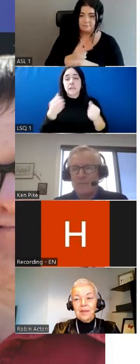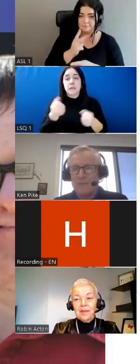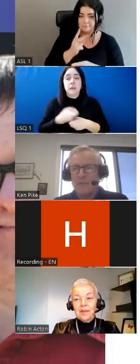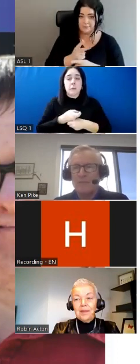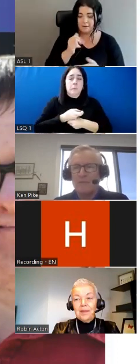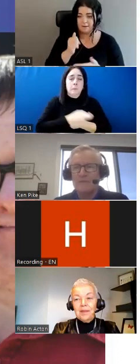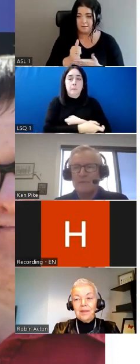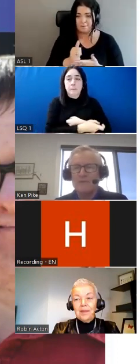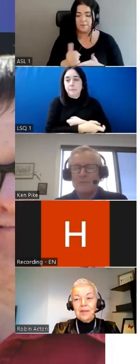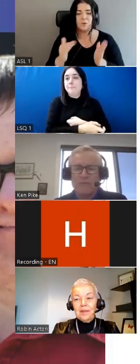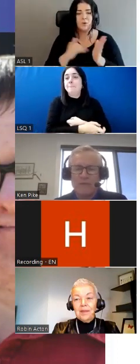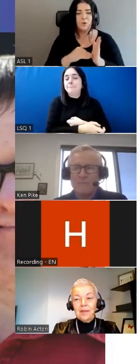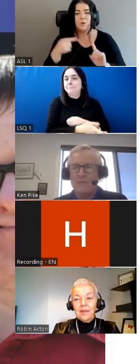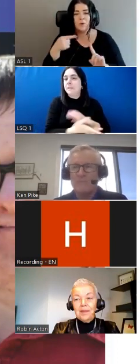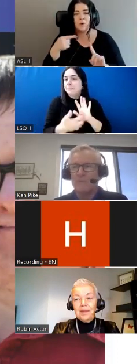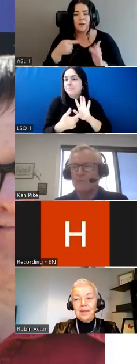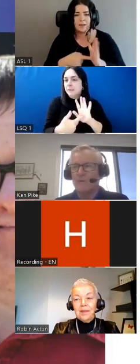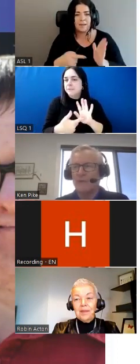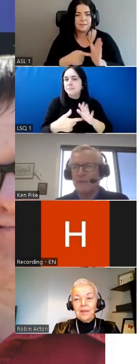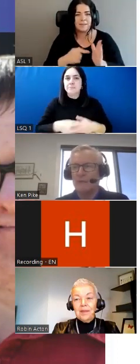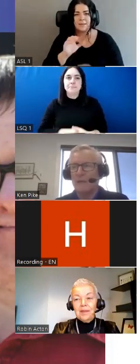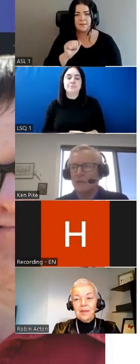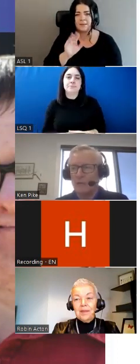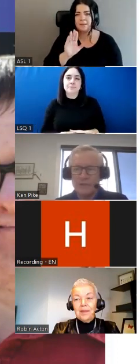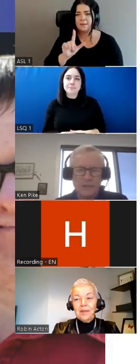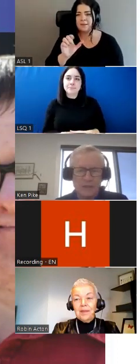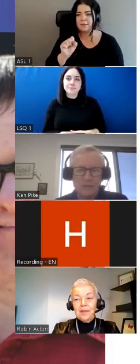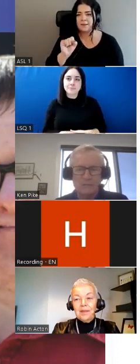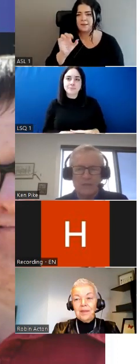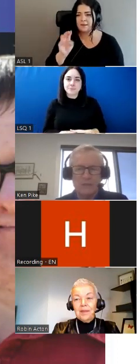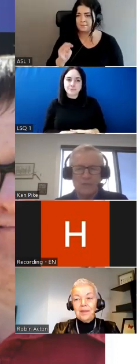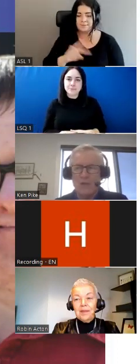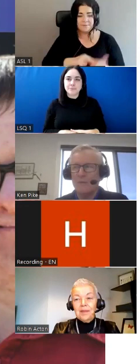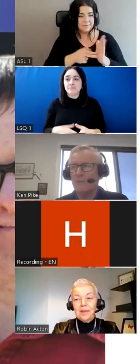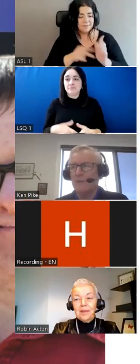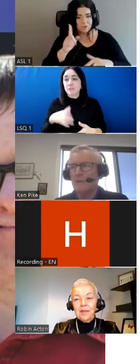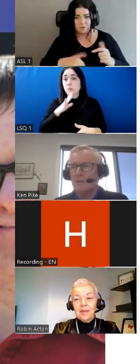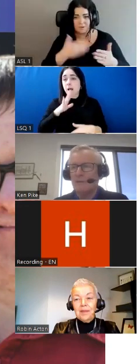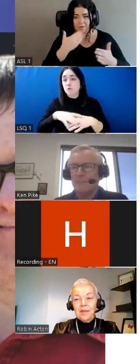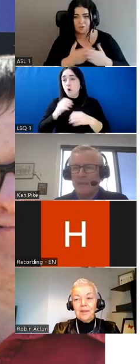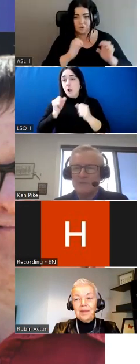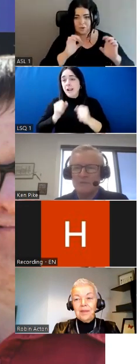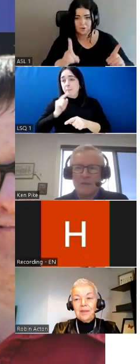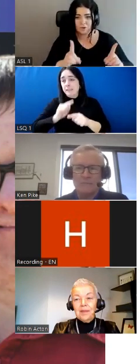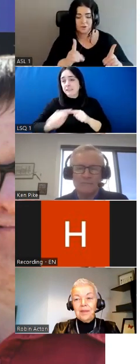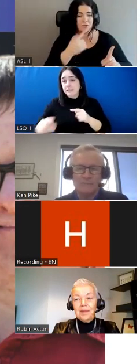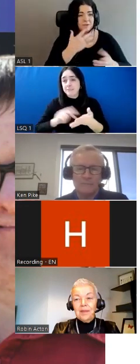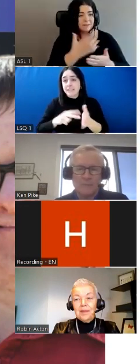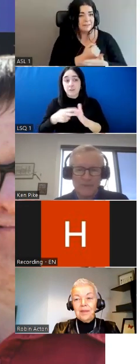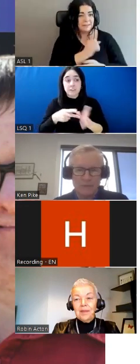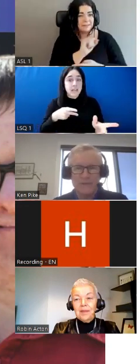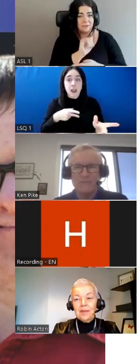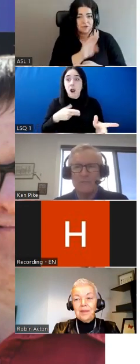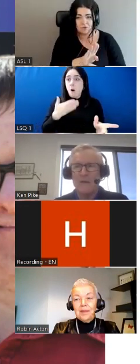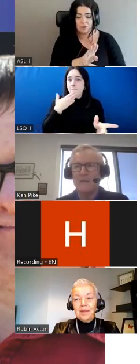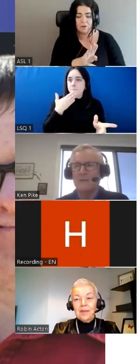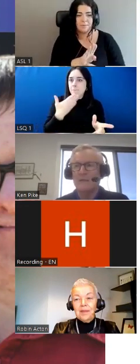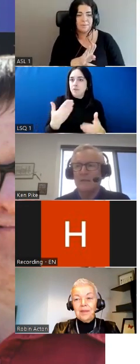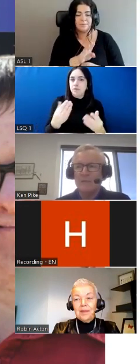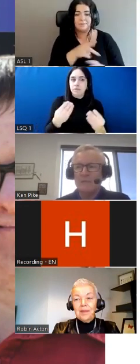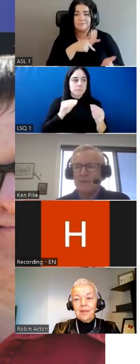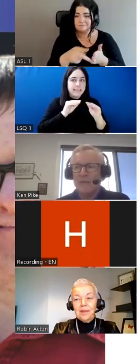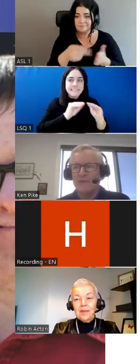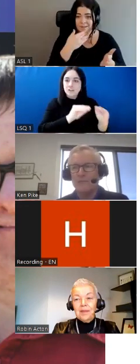For example, ableism also prevents people from getting a good education and a job that pays well. Without enough